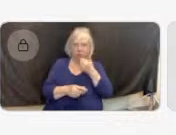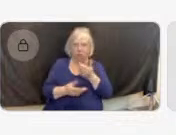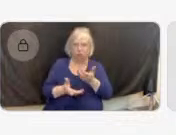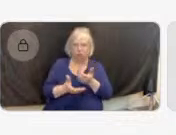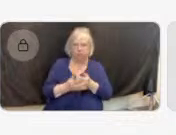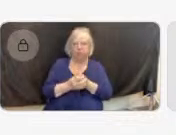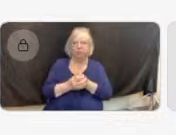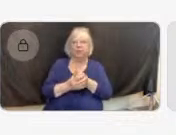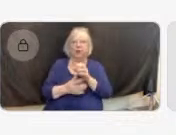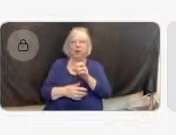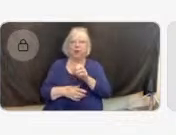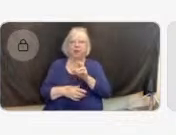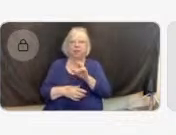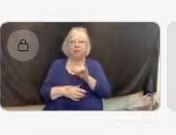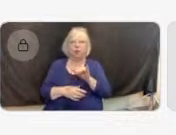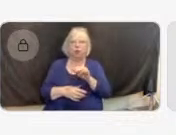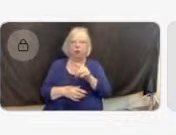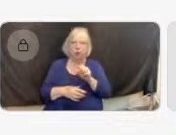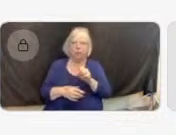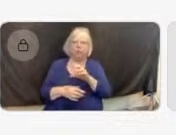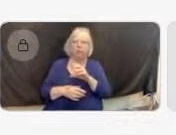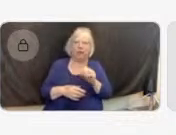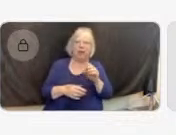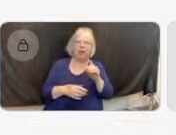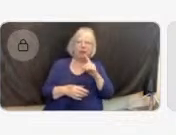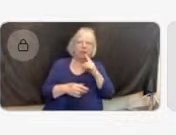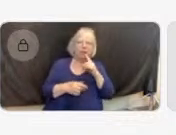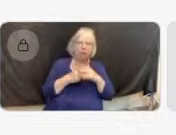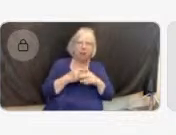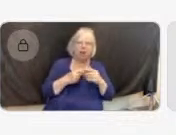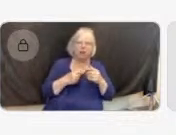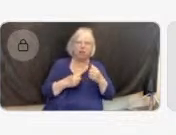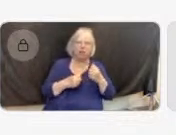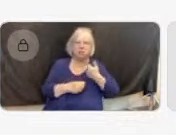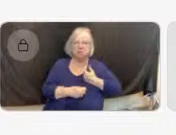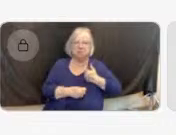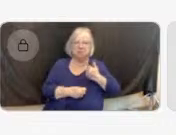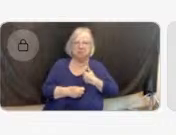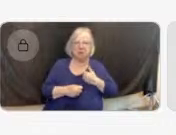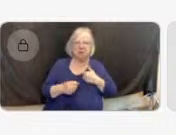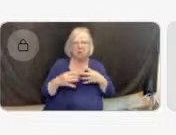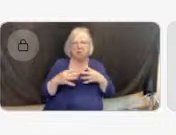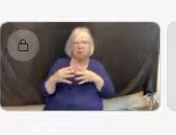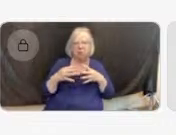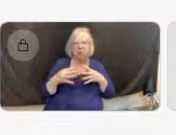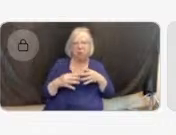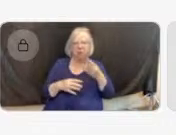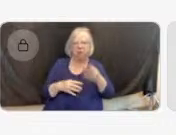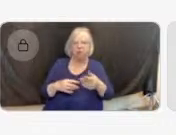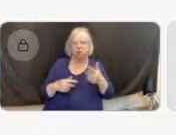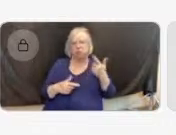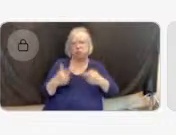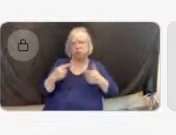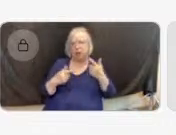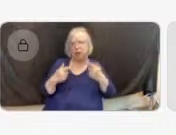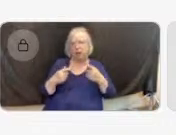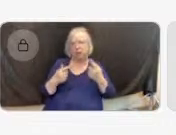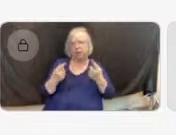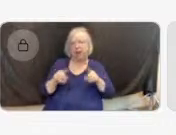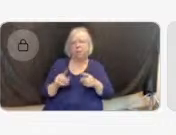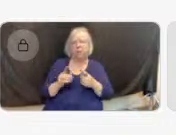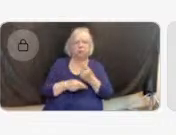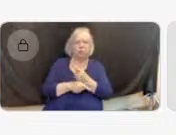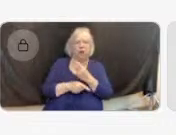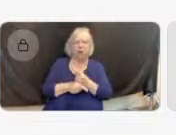The Crips and the Bloods were at war when we moved over there. Shootouts were regular when we moved over